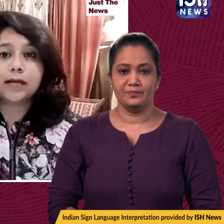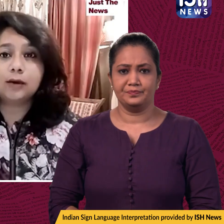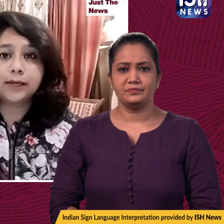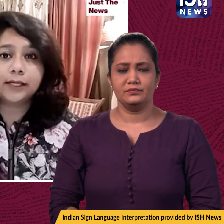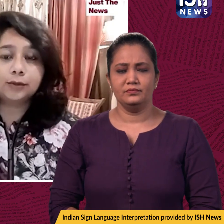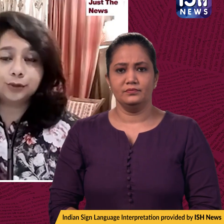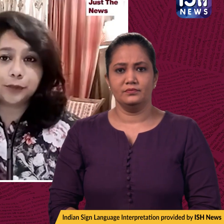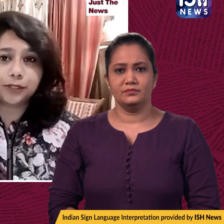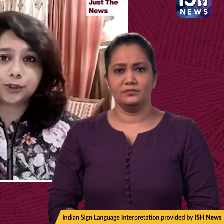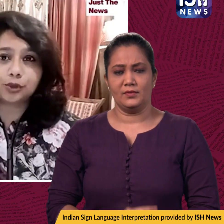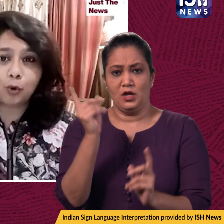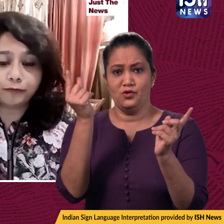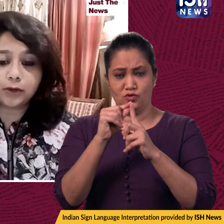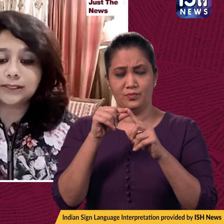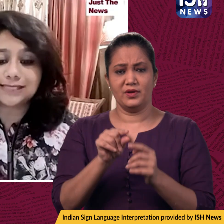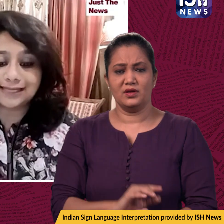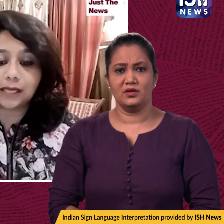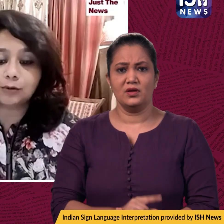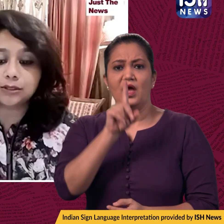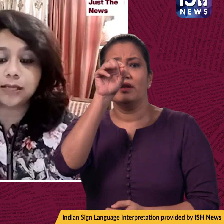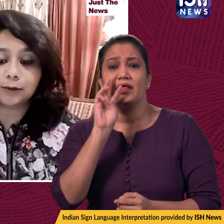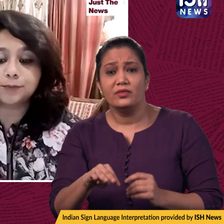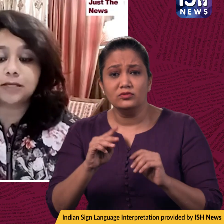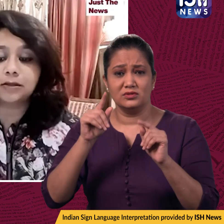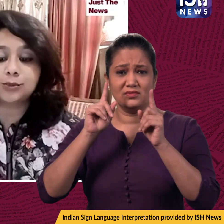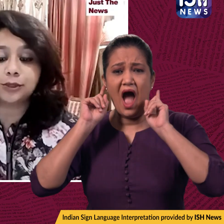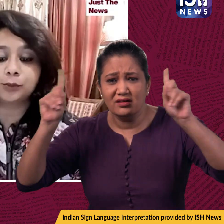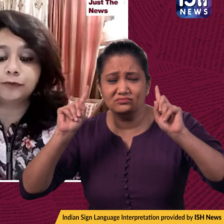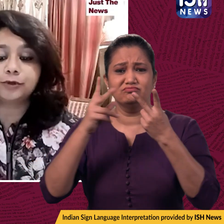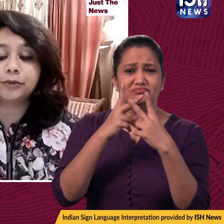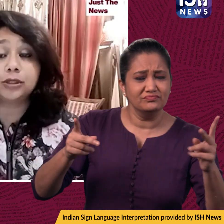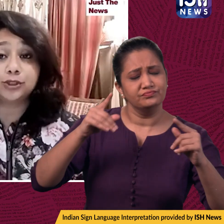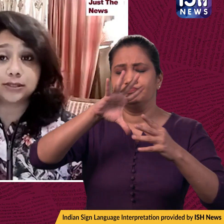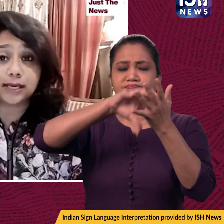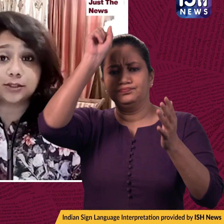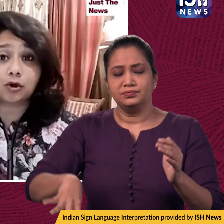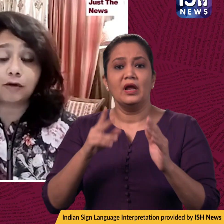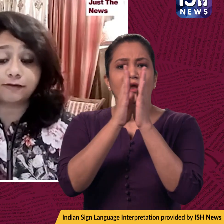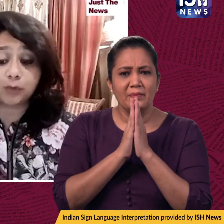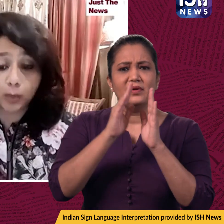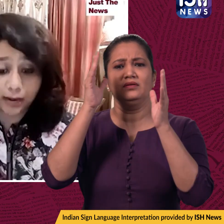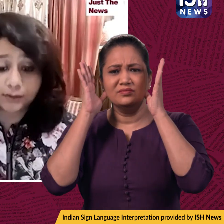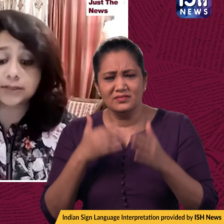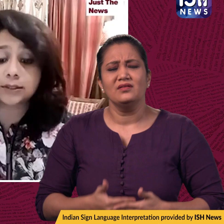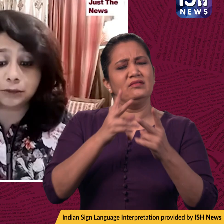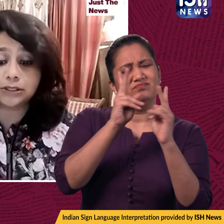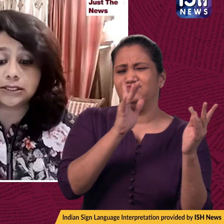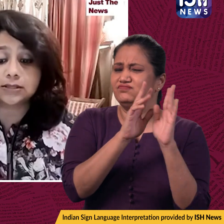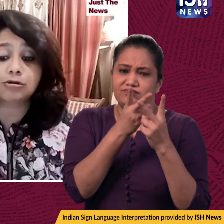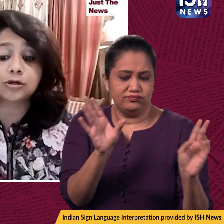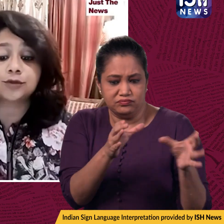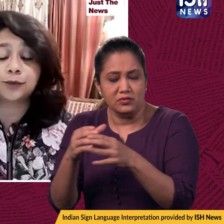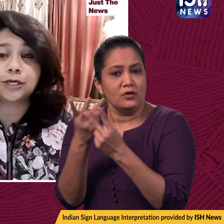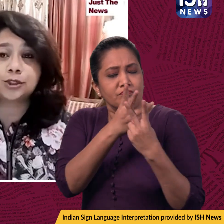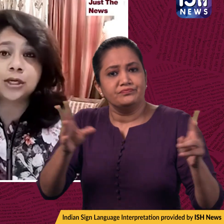Moving on now, in Uttar Pradesh, over 10,000 loudspeakers were removed from the religious sites of various